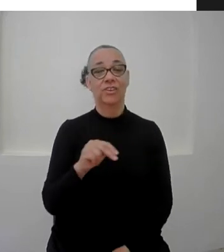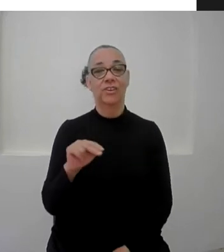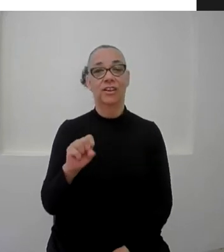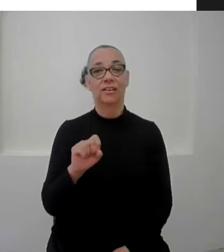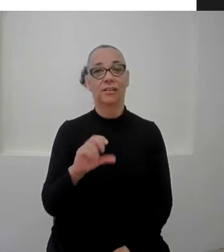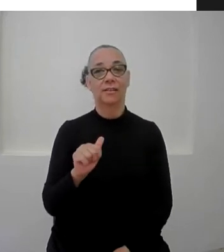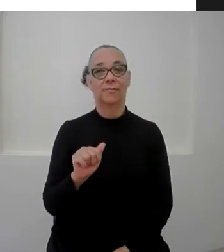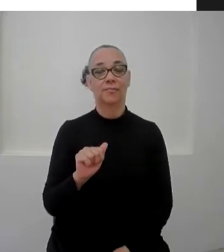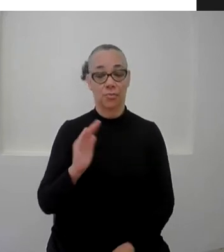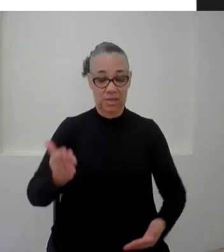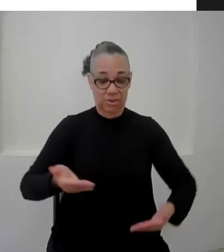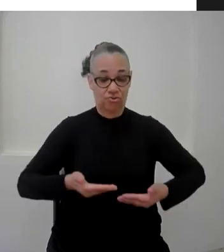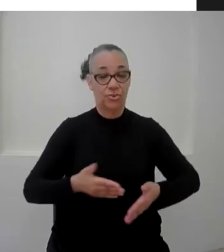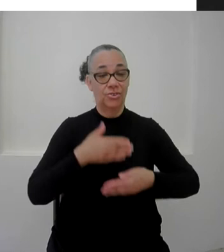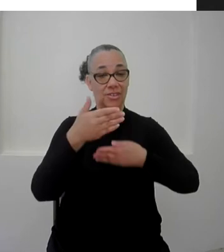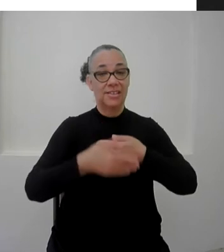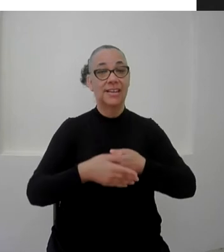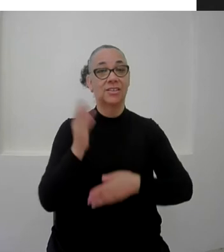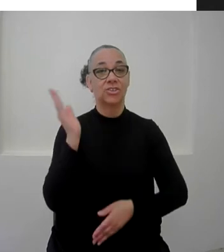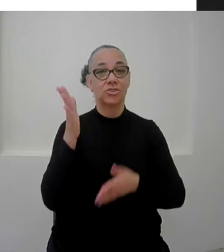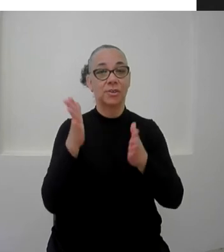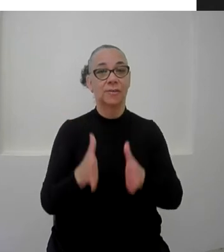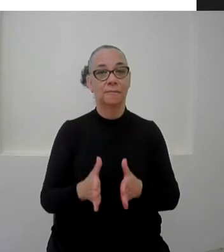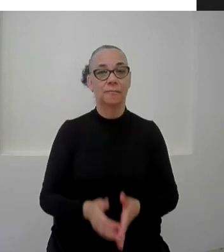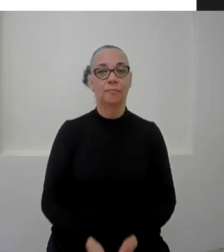next speaker. It's my absolute pleasure.